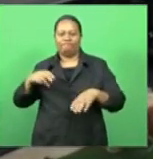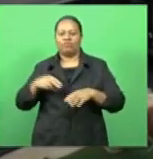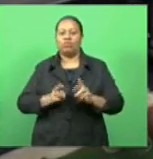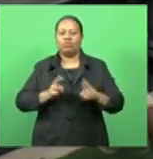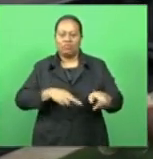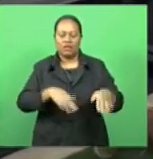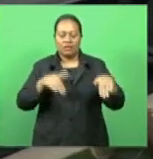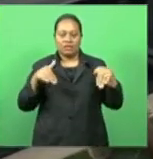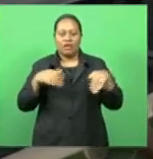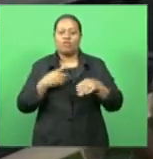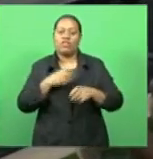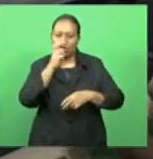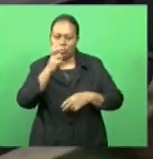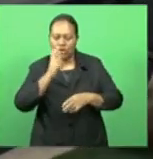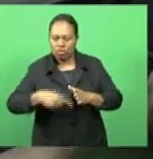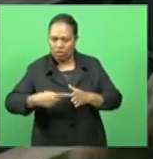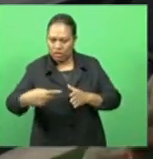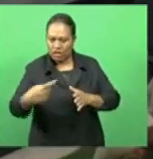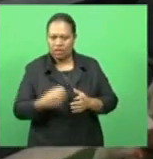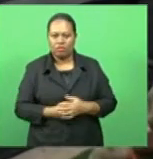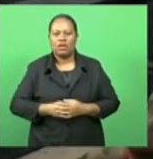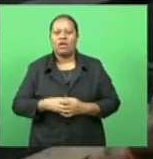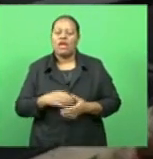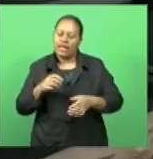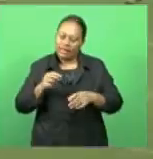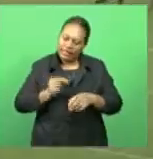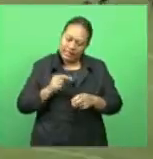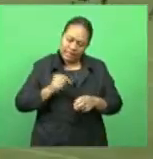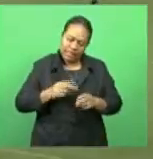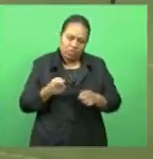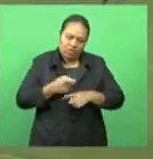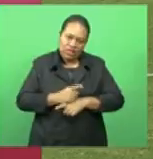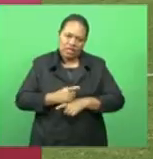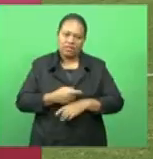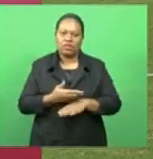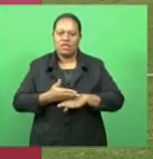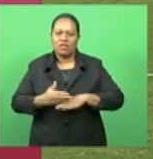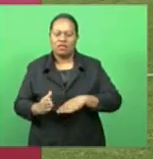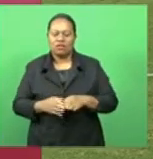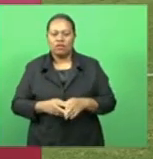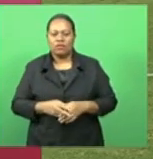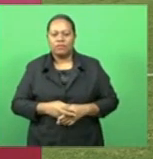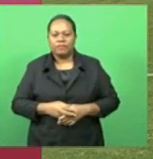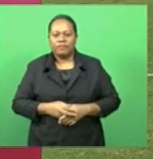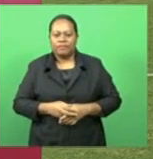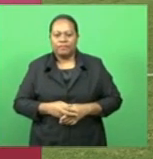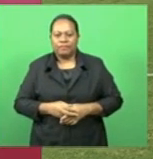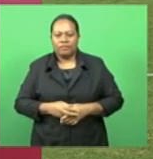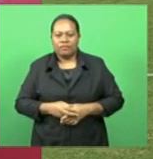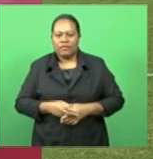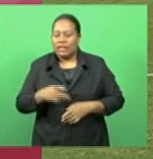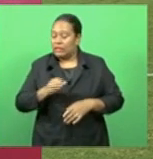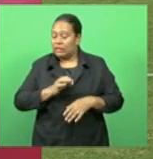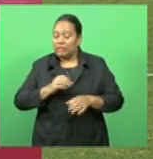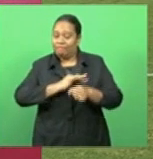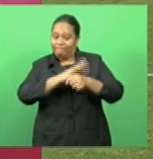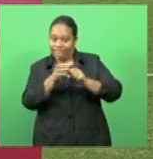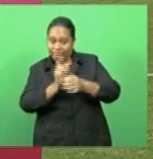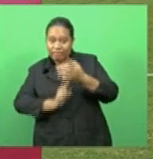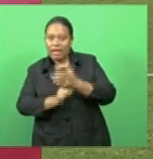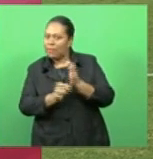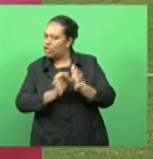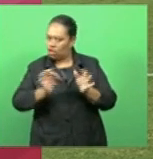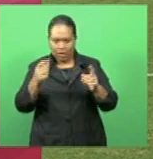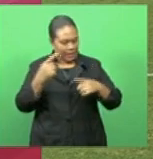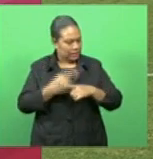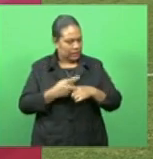training. The Nippy fullback says players will need to adapt to the new normal. Pandemic is not an excuse to us,